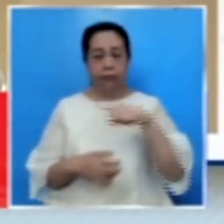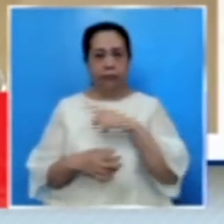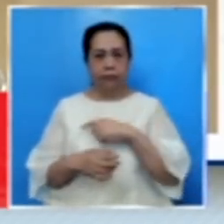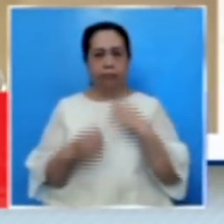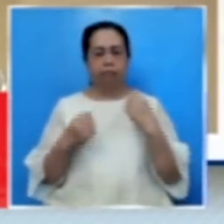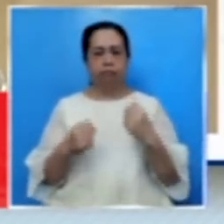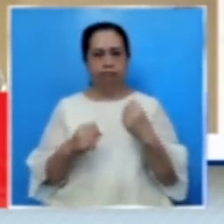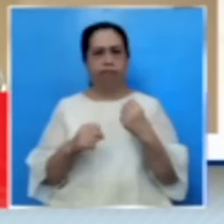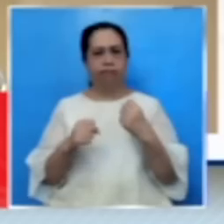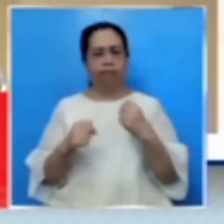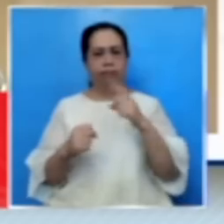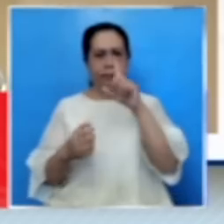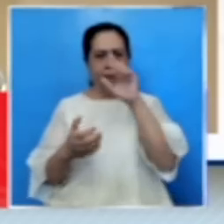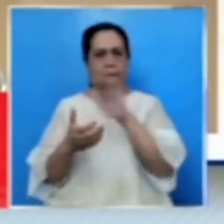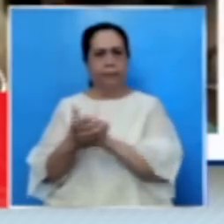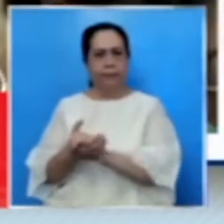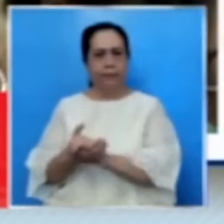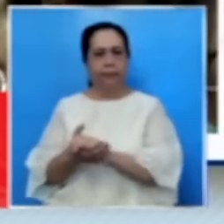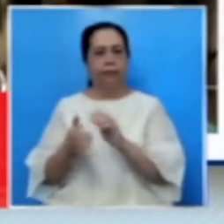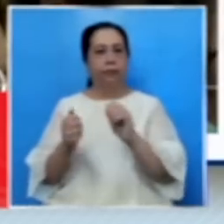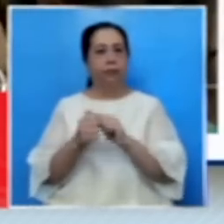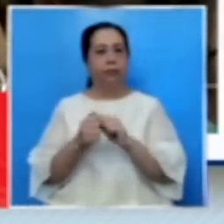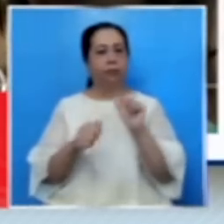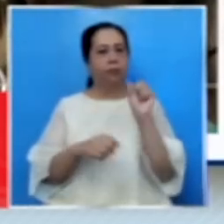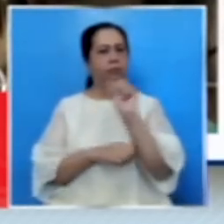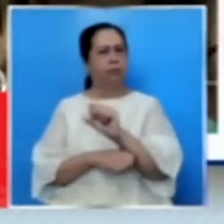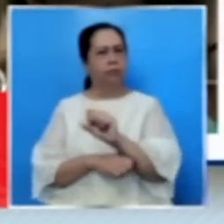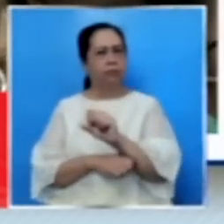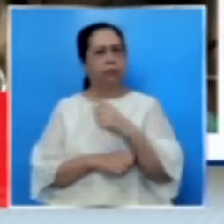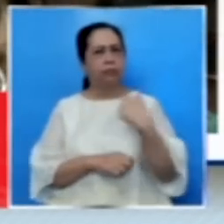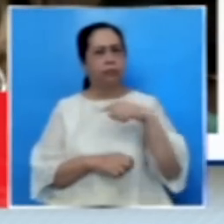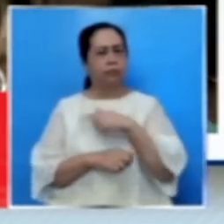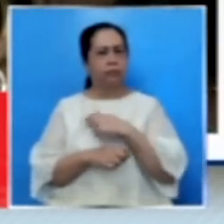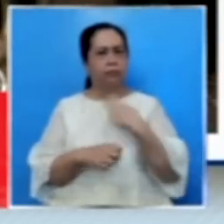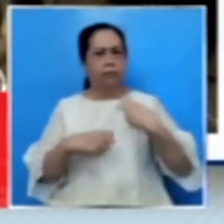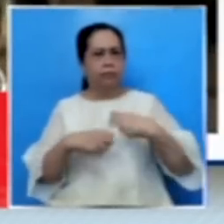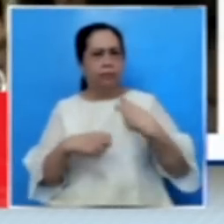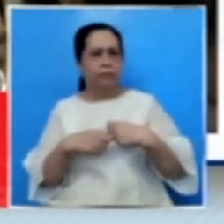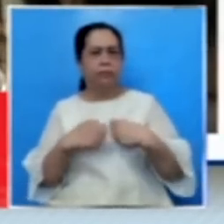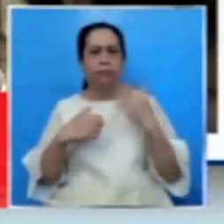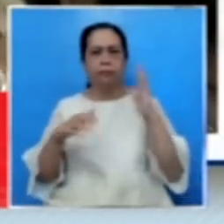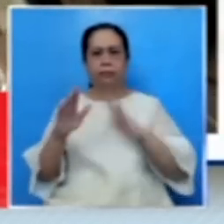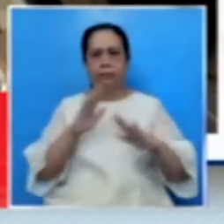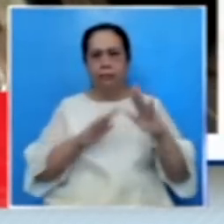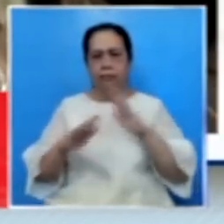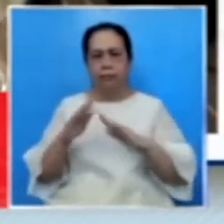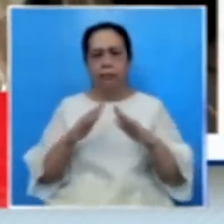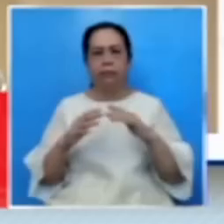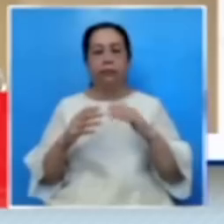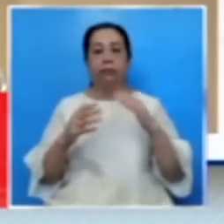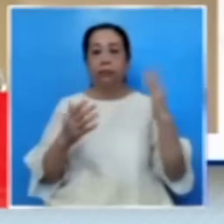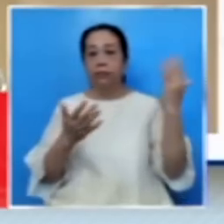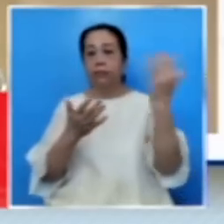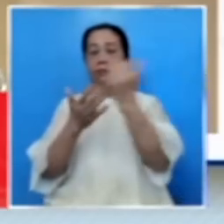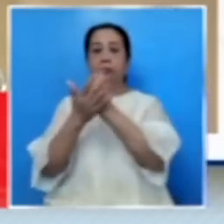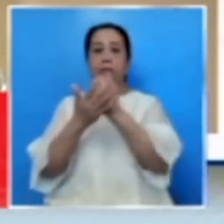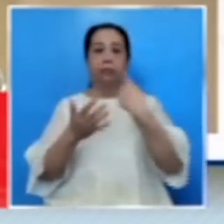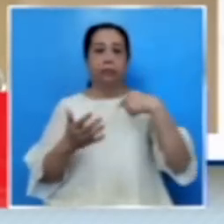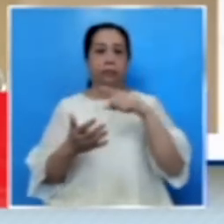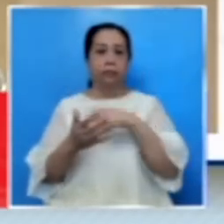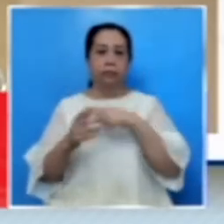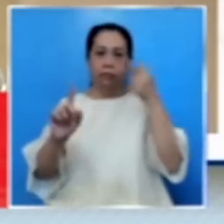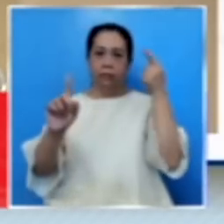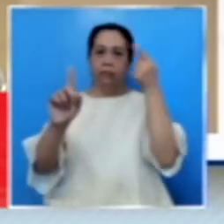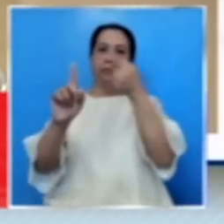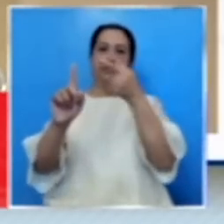determination to overcome our difficulties and achieve our